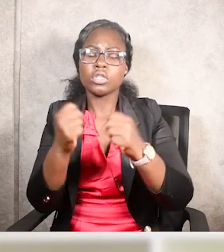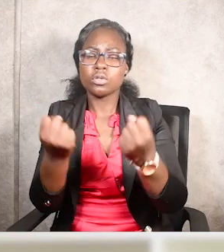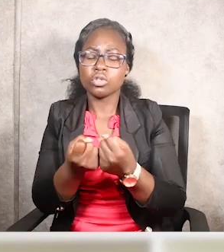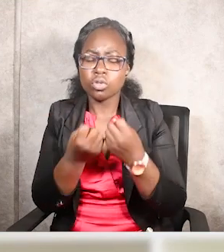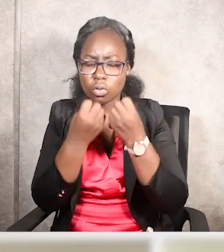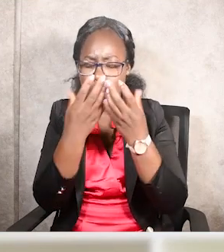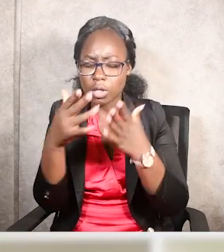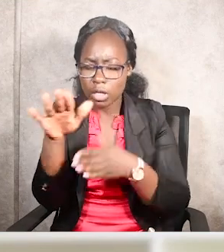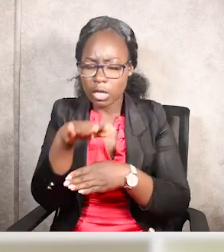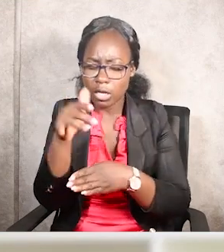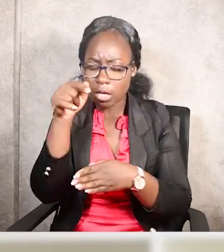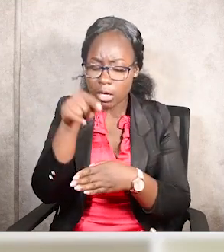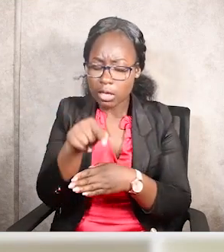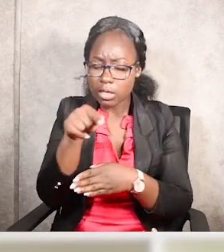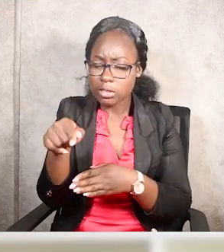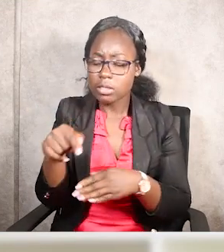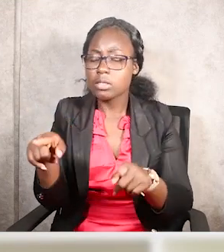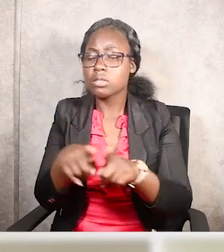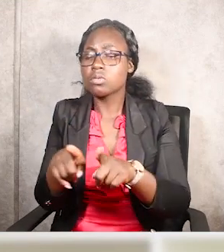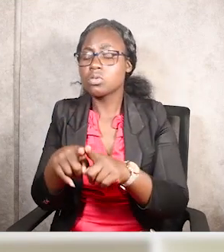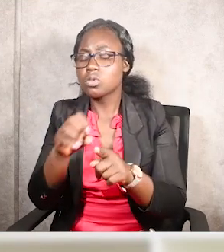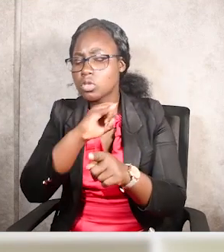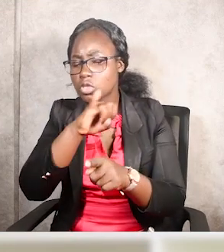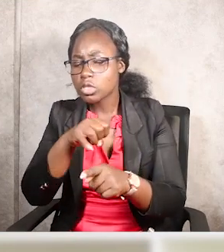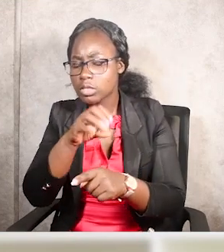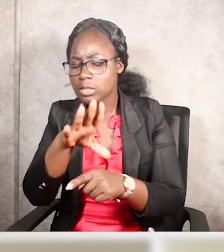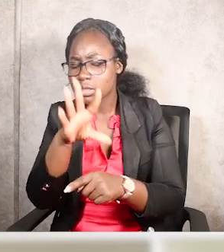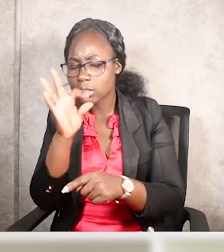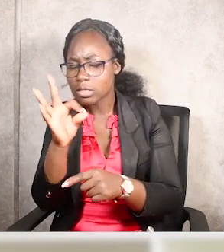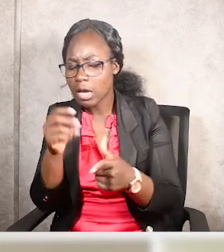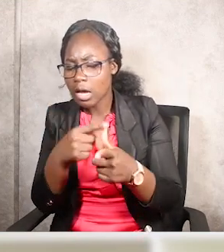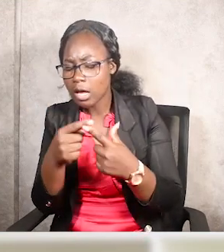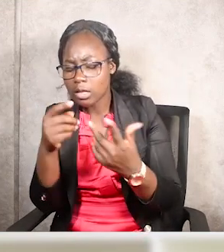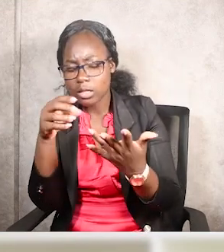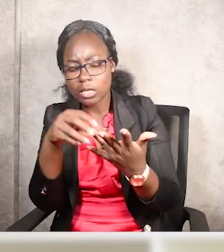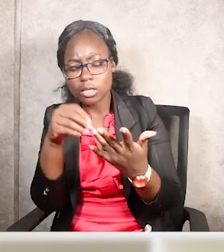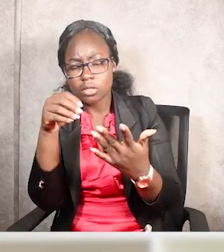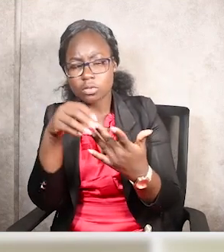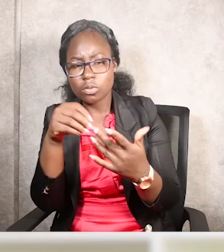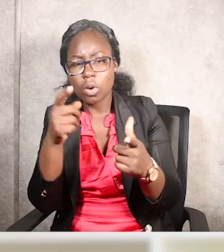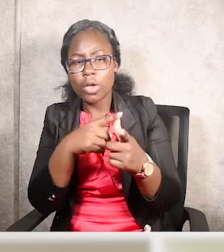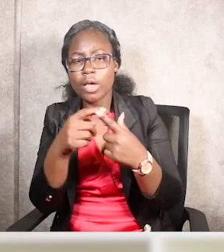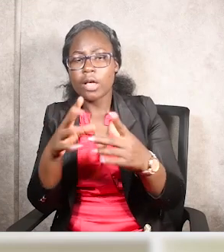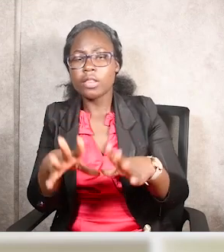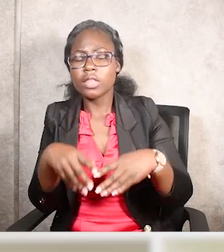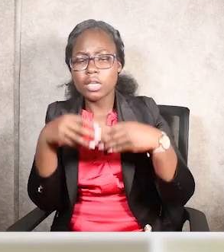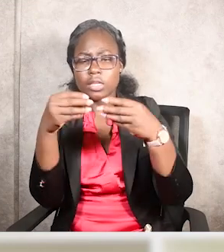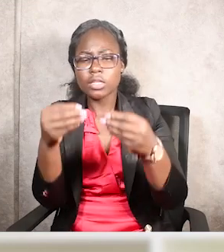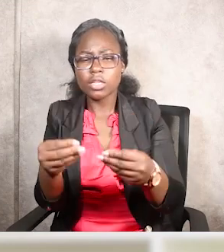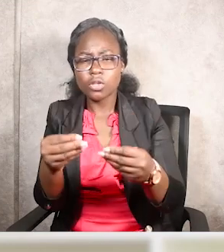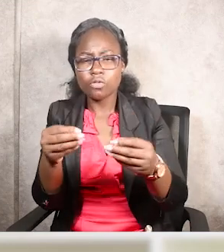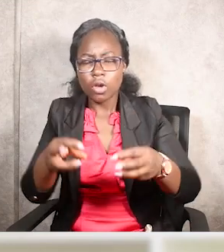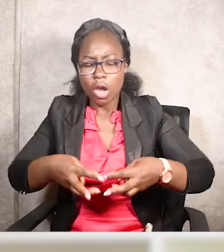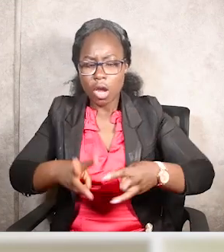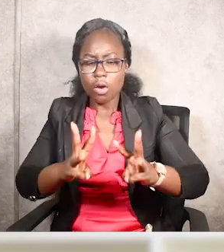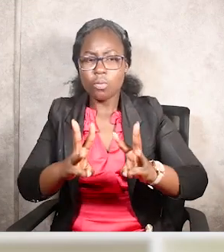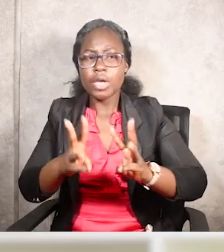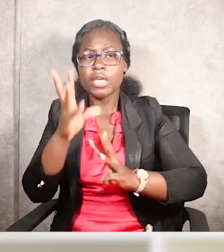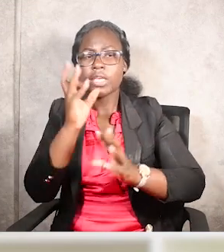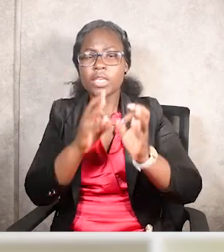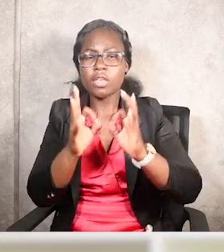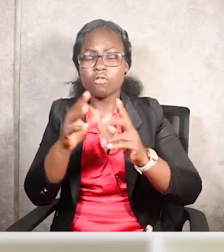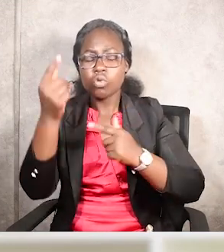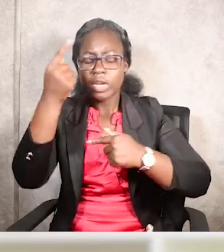platform. You can these ones you can just take them and then analyze them, and they will give you a